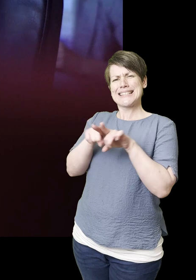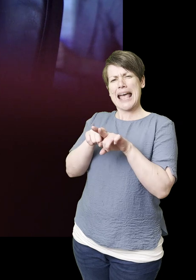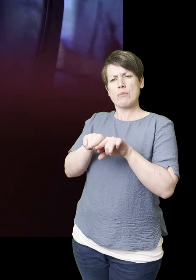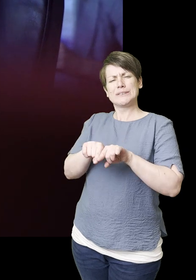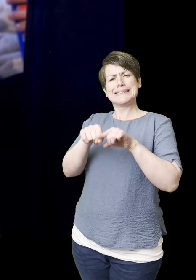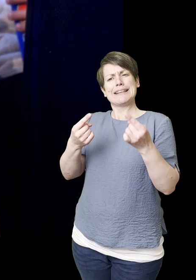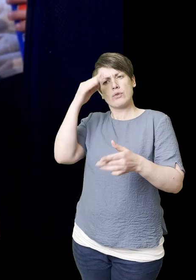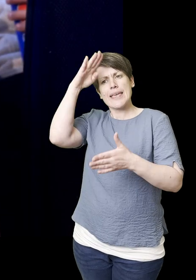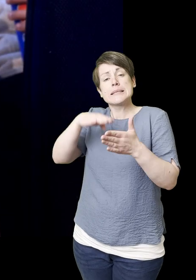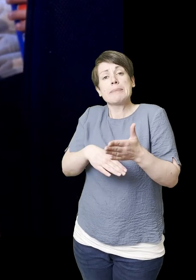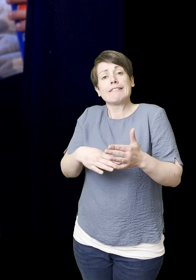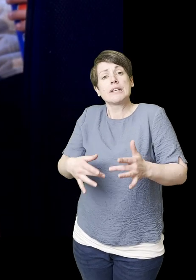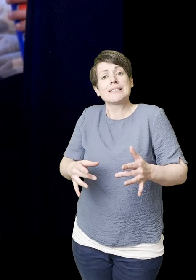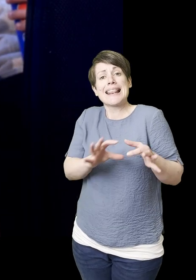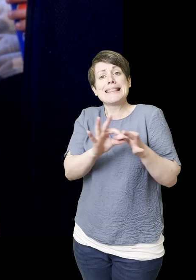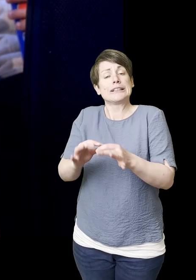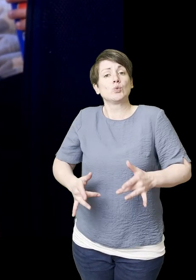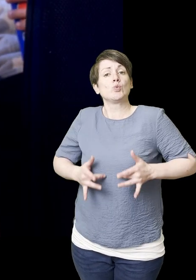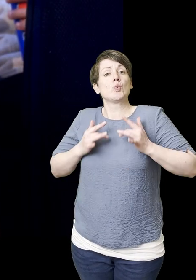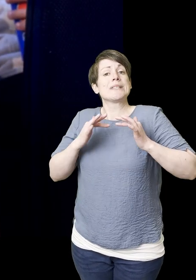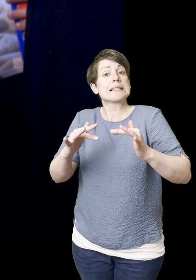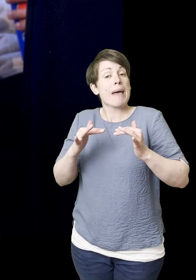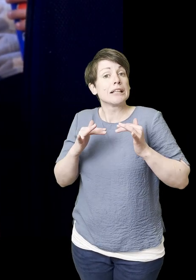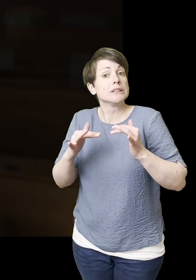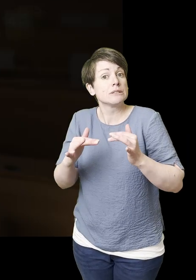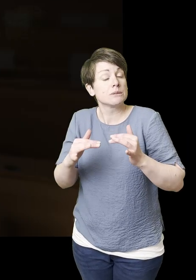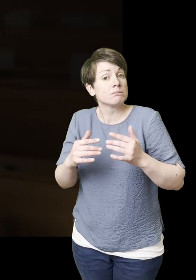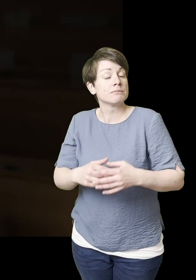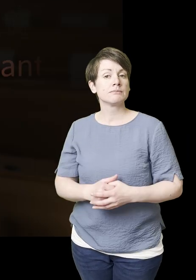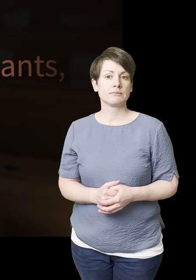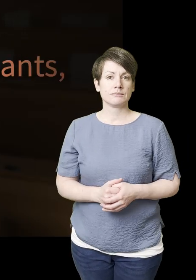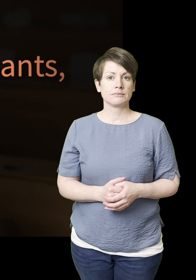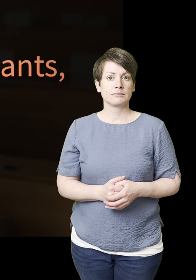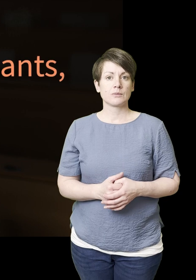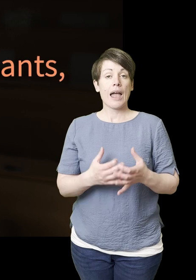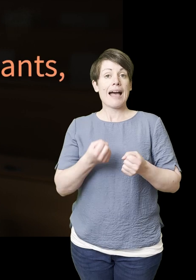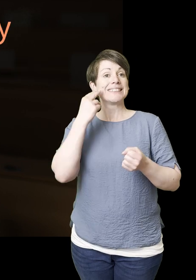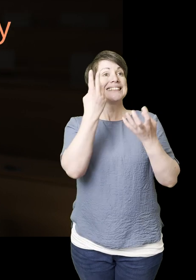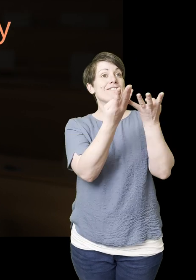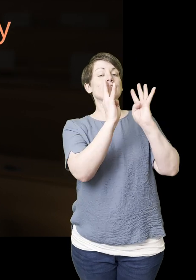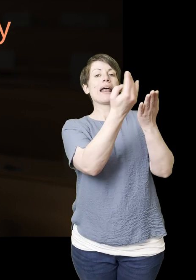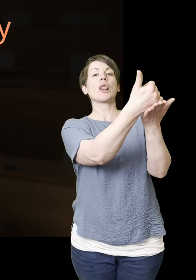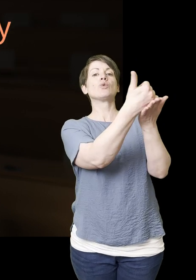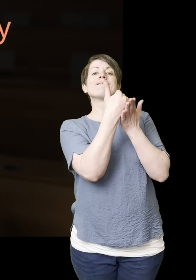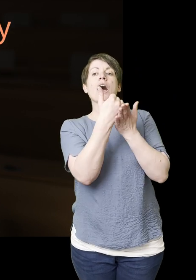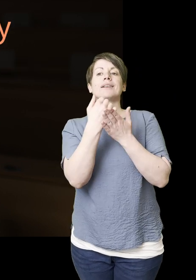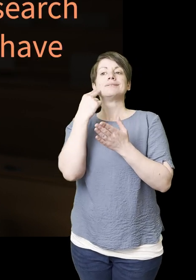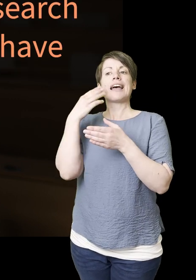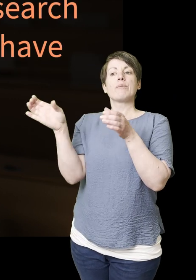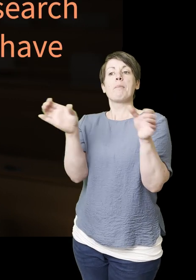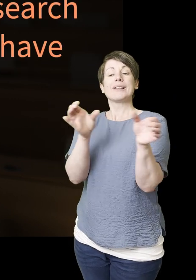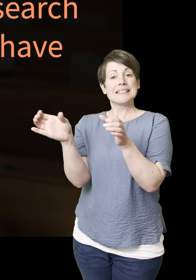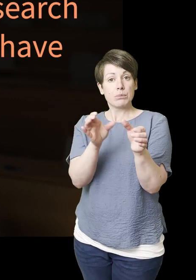experiencing these suspenseful moments as the filmmakers intended. We enlisted the help of deaf participants as well as a deaf advisory